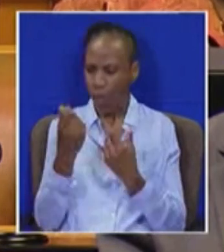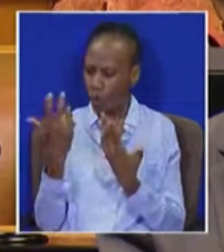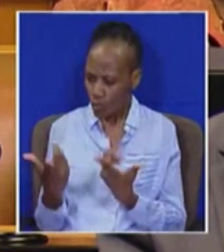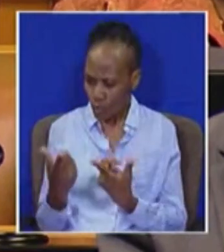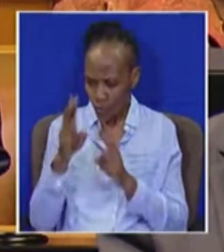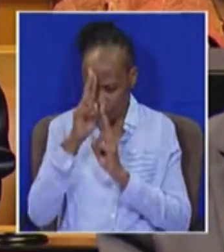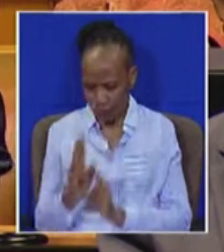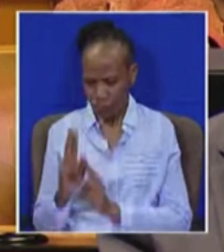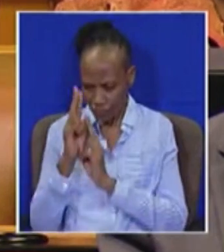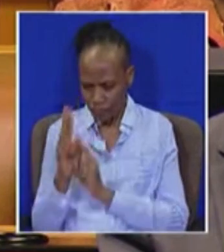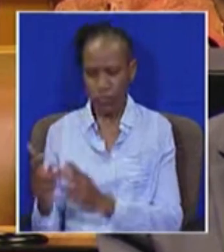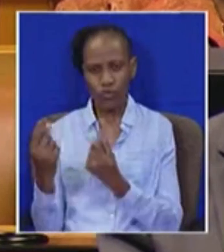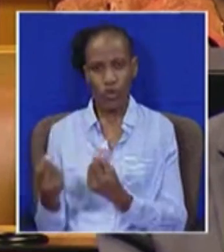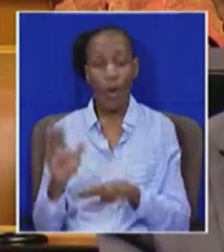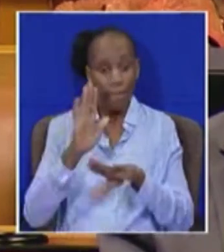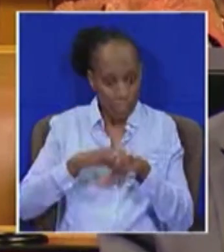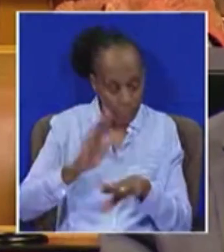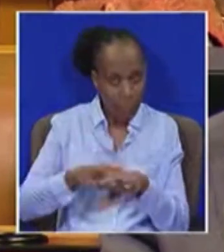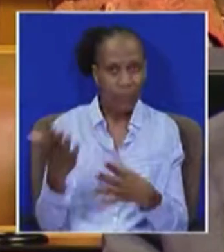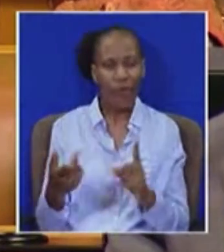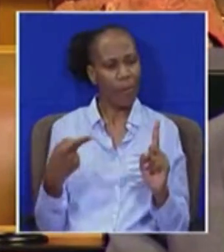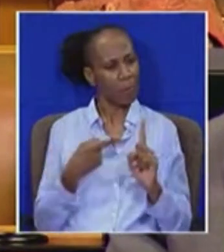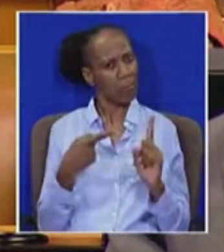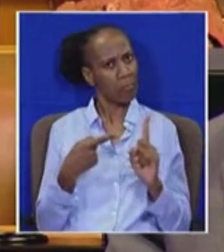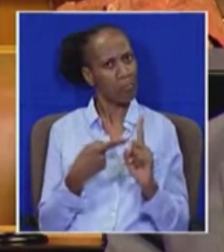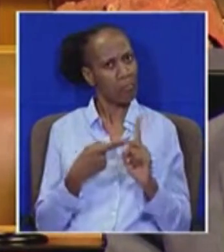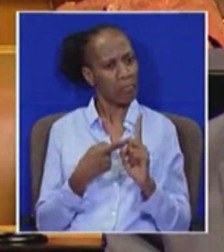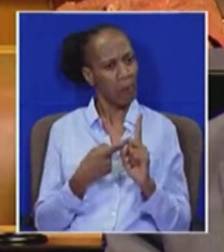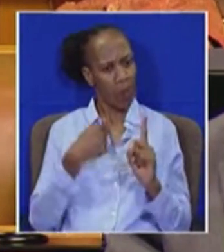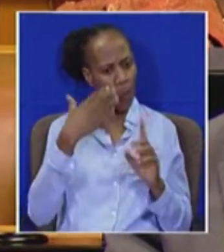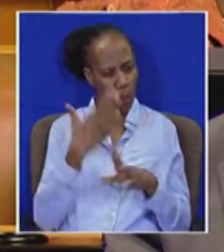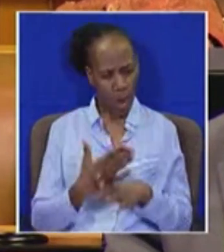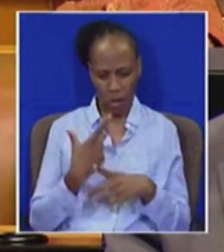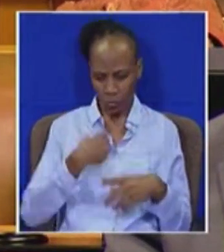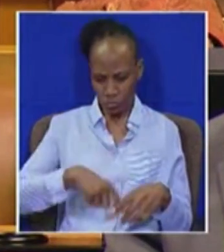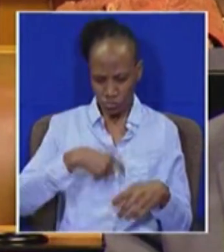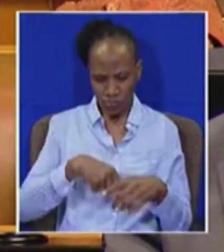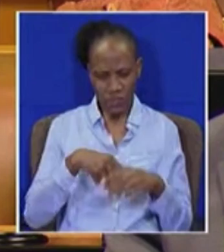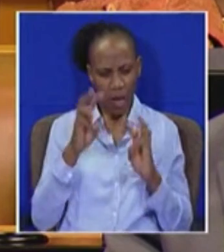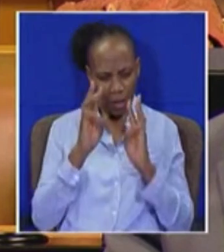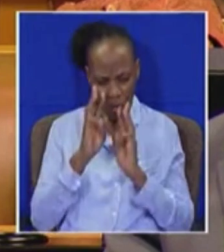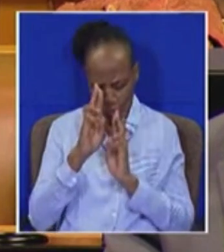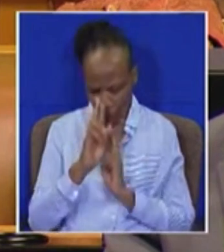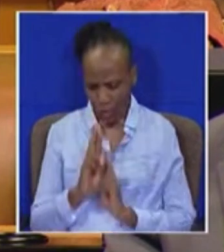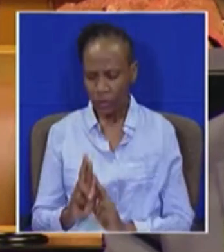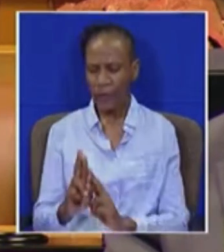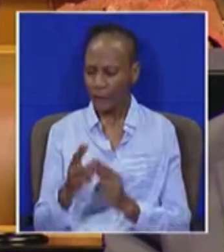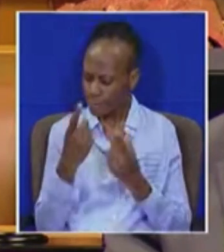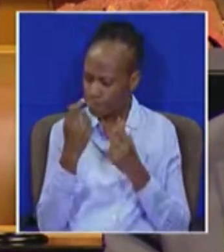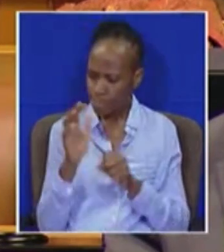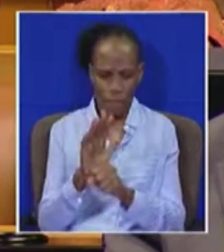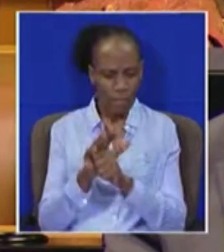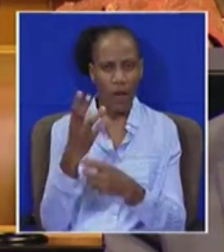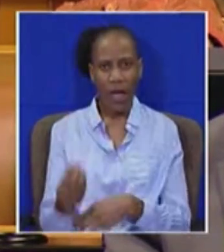but above all, he is a selfless, disciplined leader, and